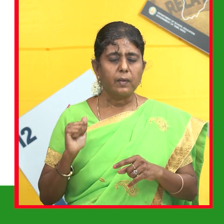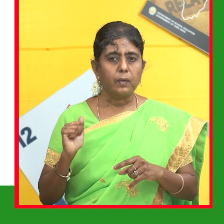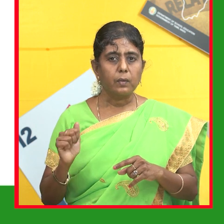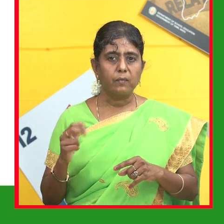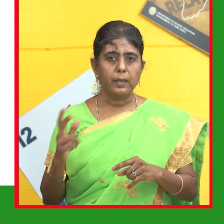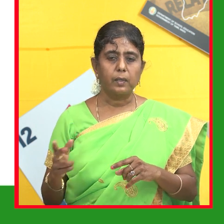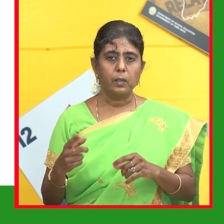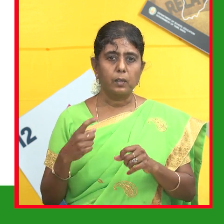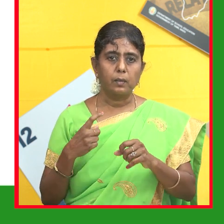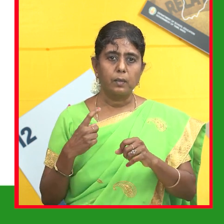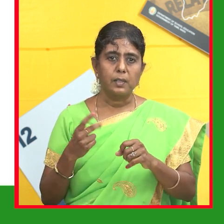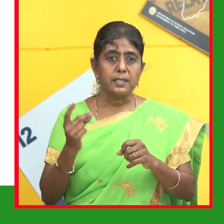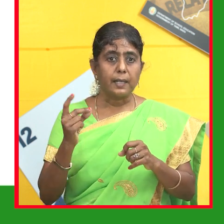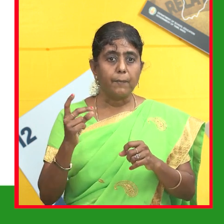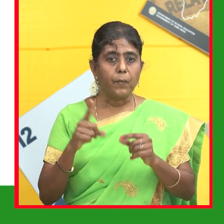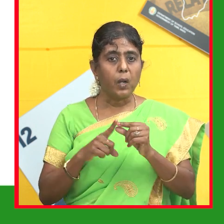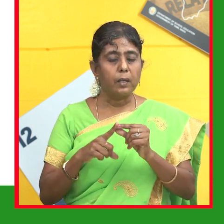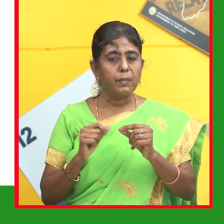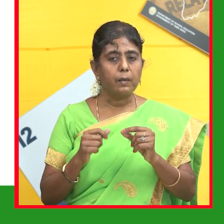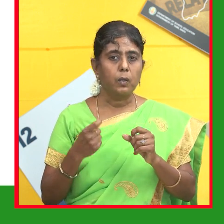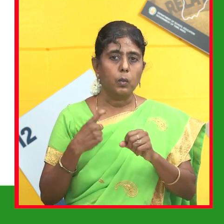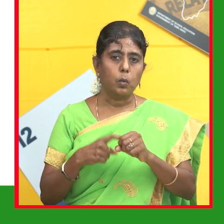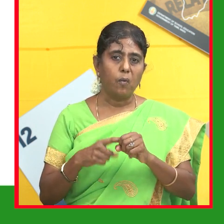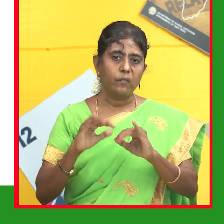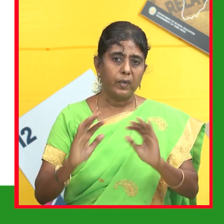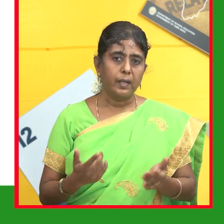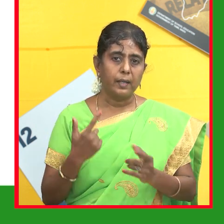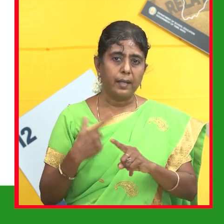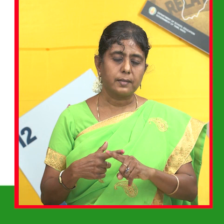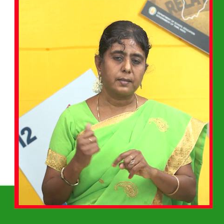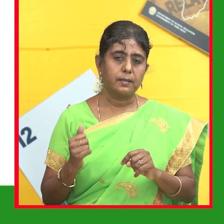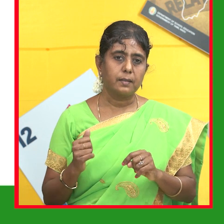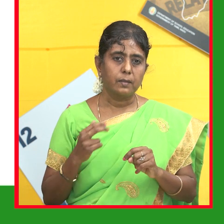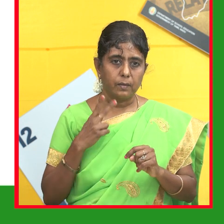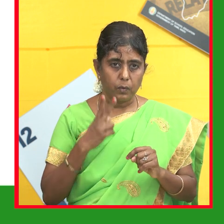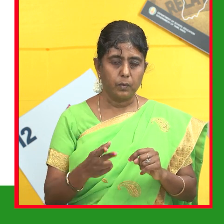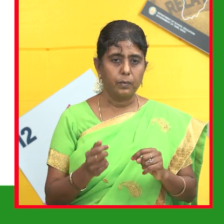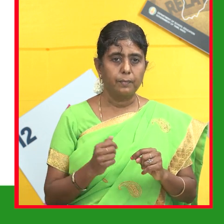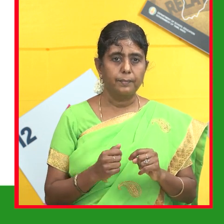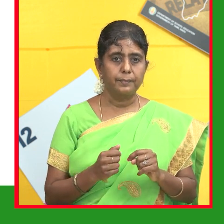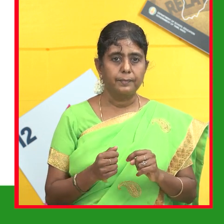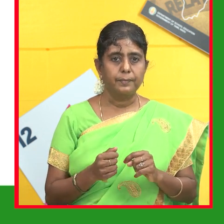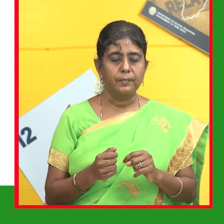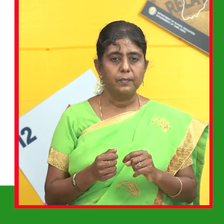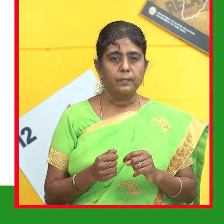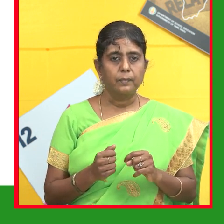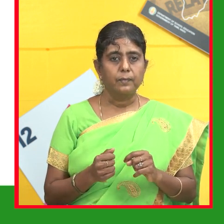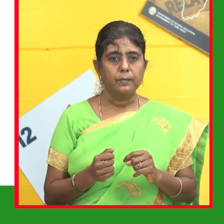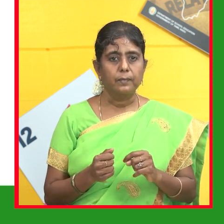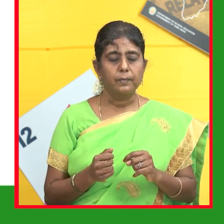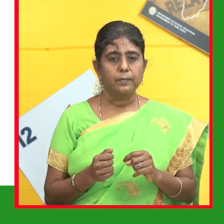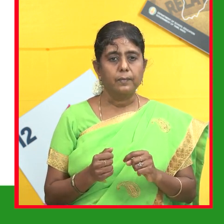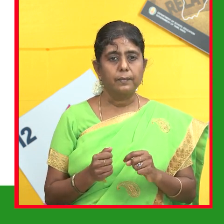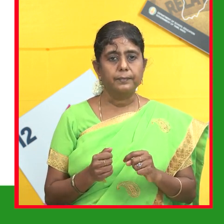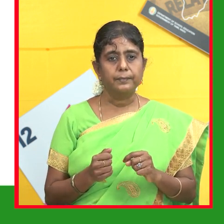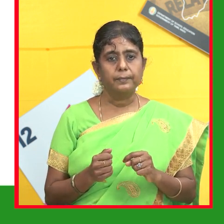have to find out? Find the second polynomial, q of x. Let's see how to do it. See how, in which